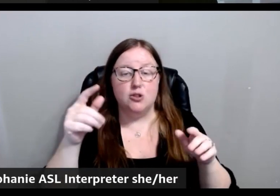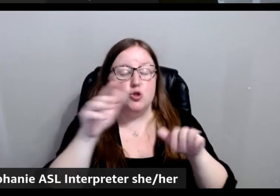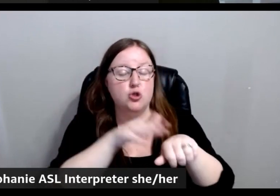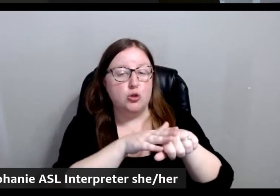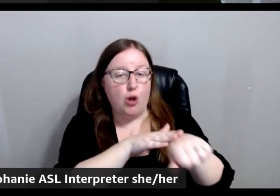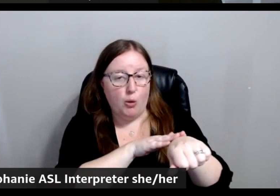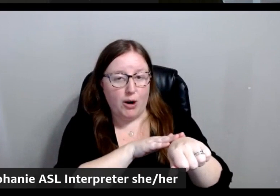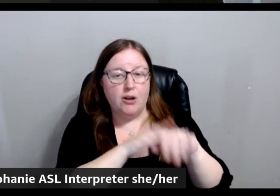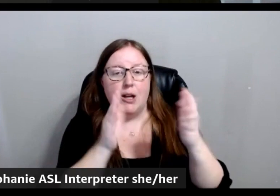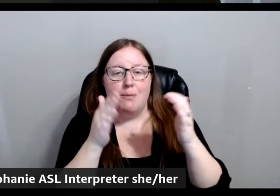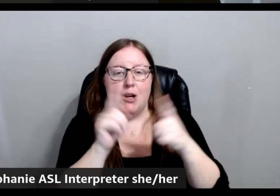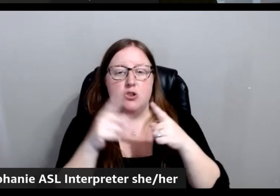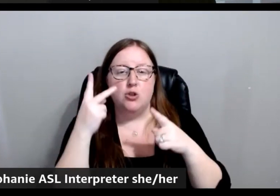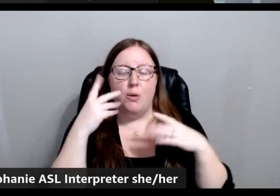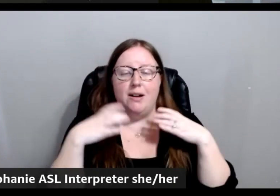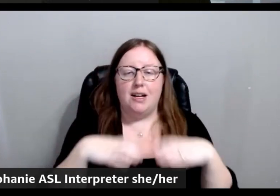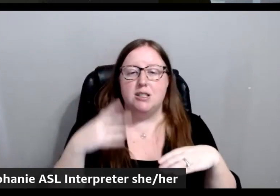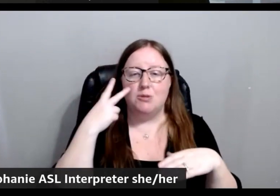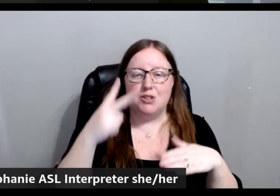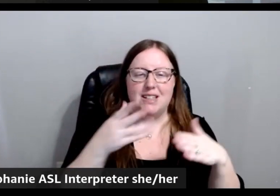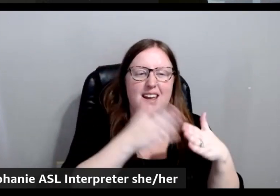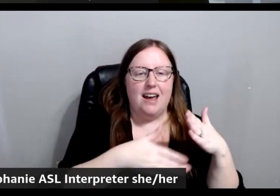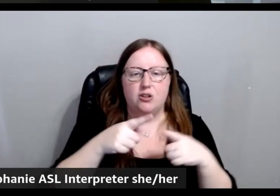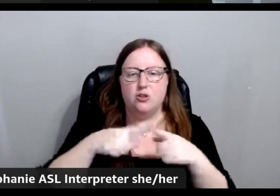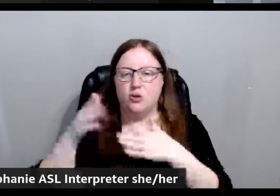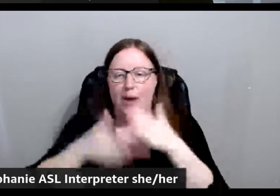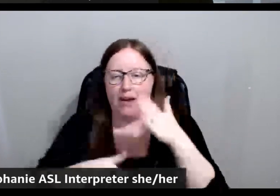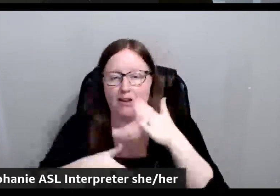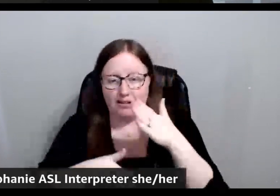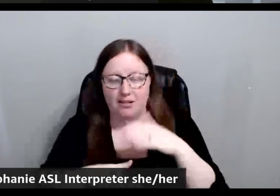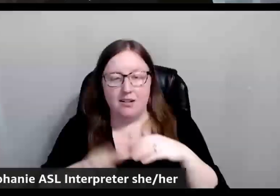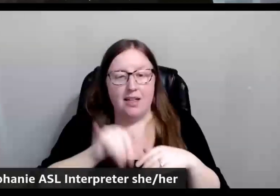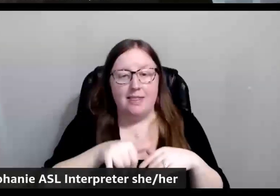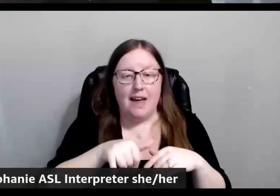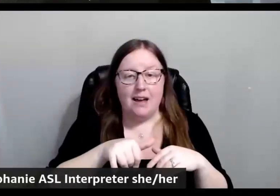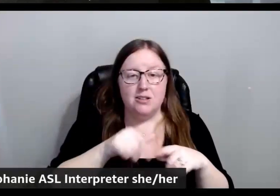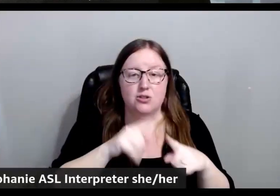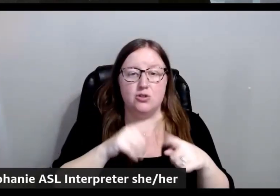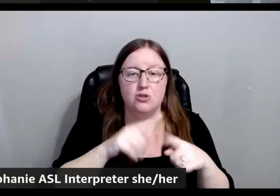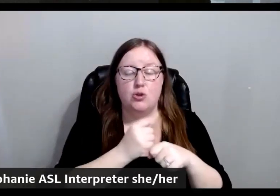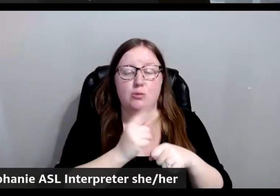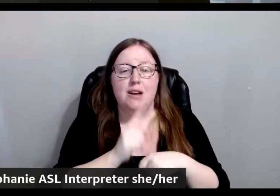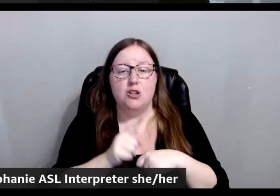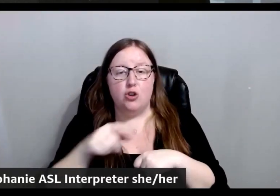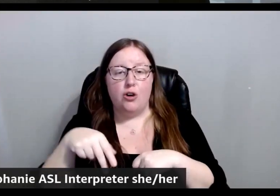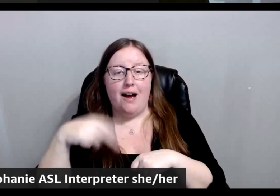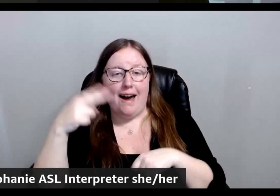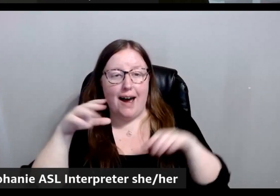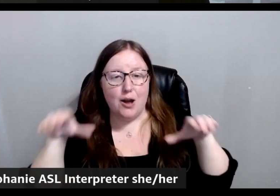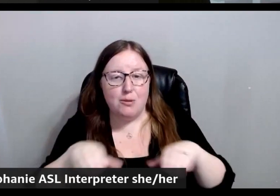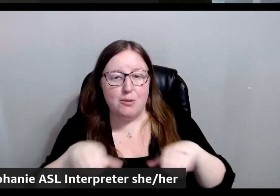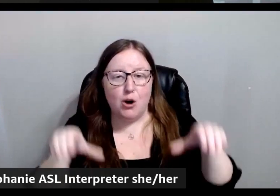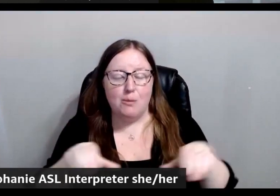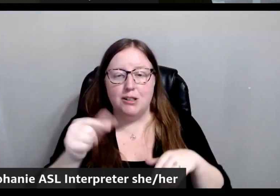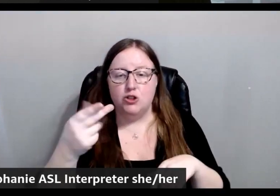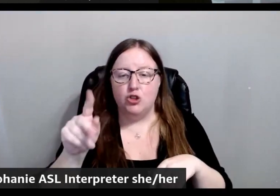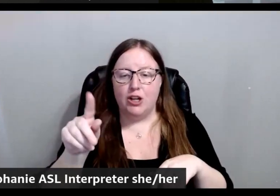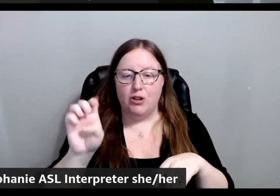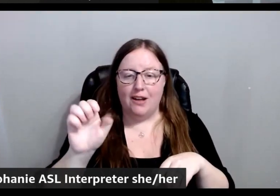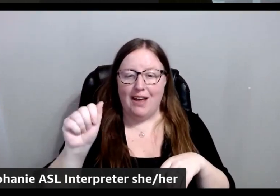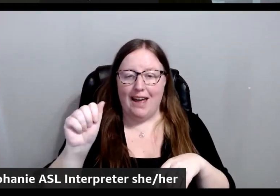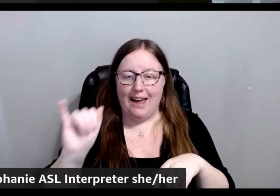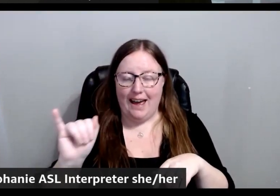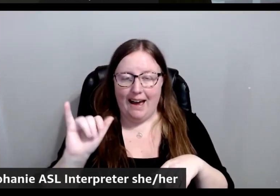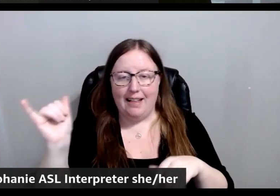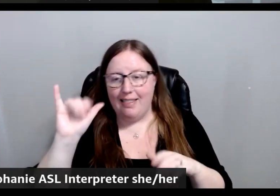terms of what customers see as the end-to-end result at the end. And this is again to enable highly performant generative AI applications like image,